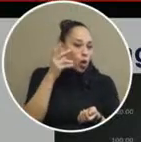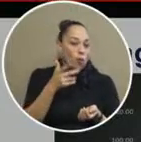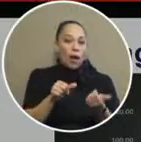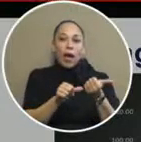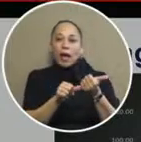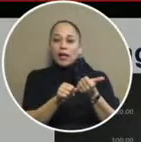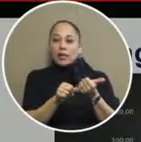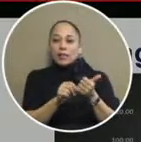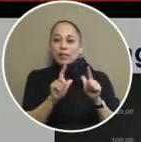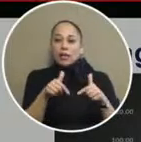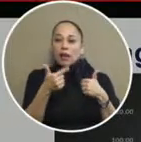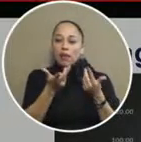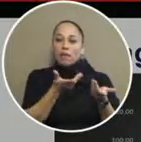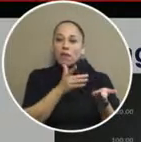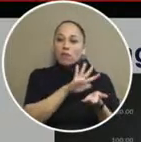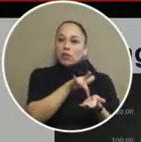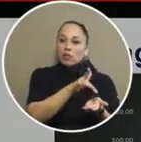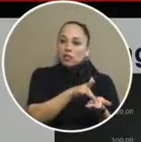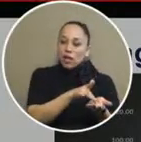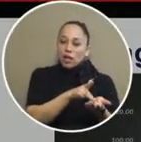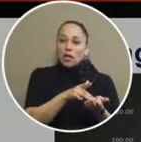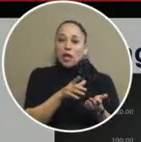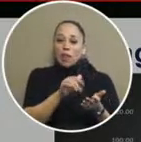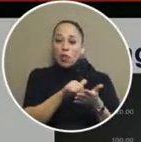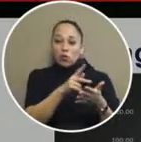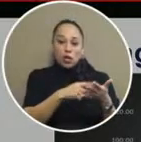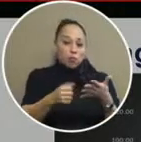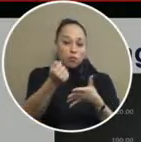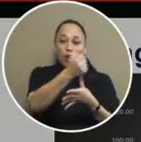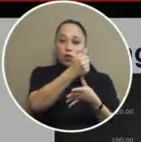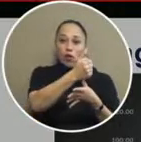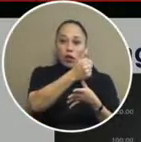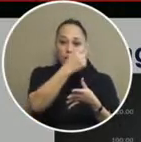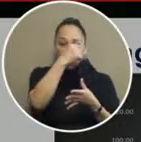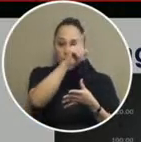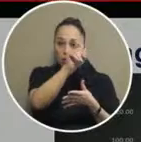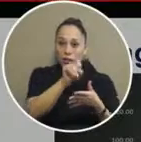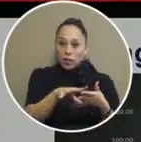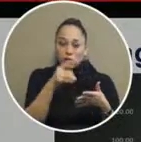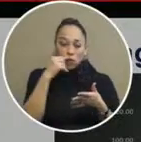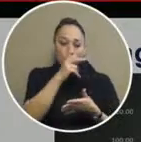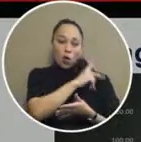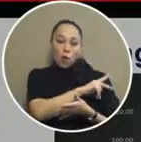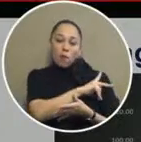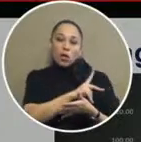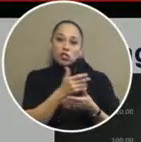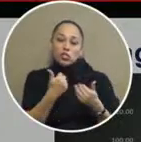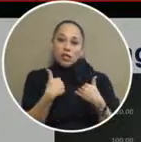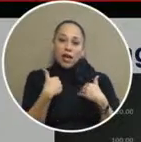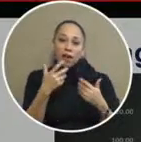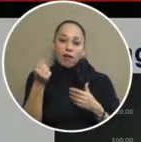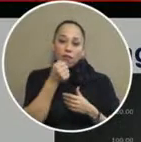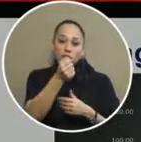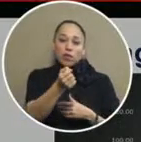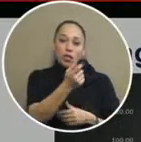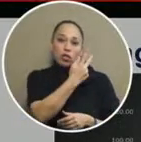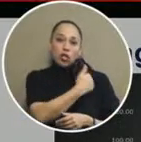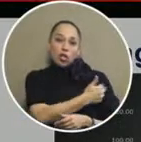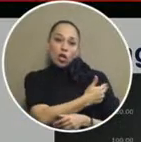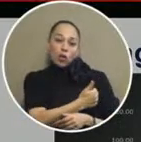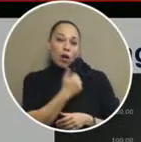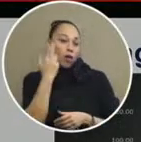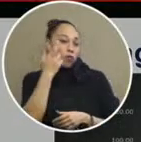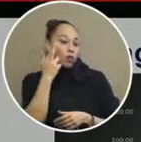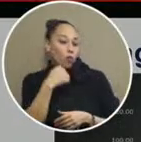assisted living facilities. We have given priority to testing in patients that have been admitted to the hospital because